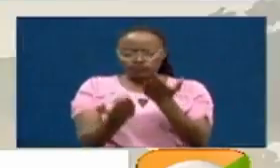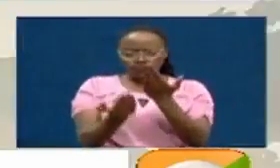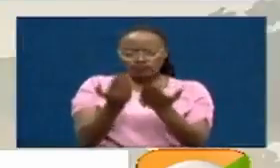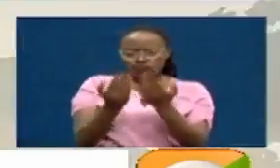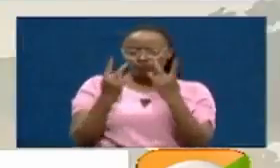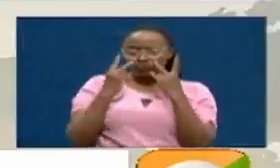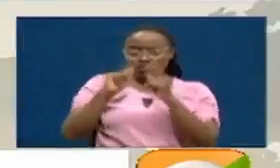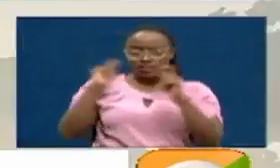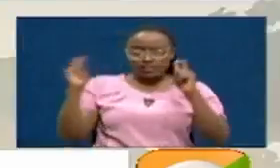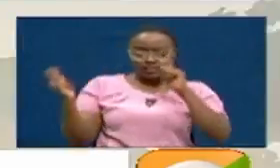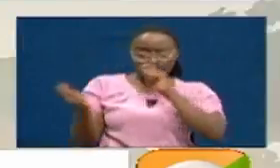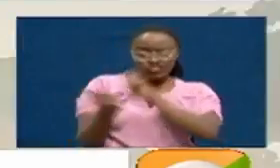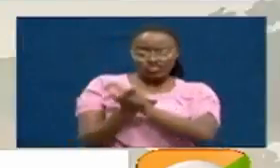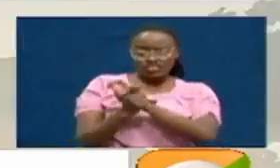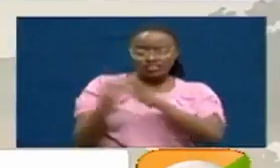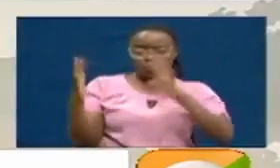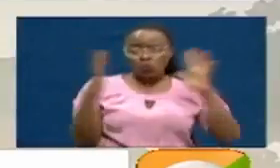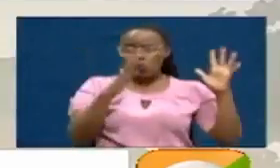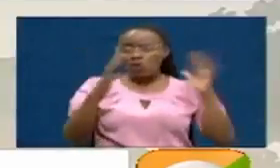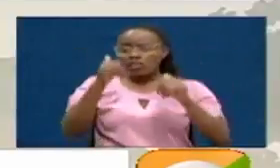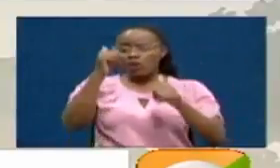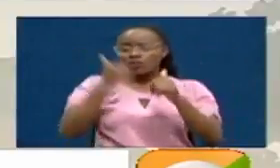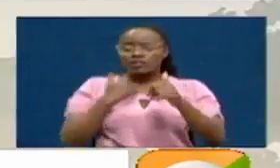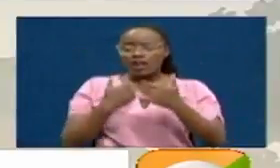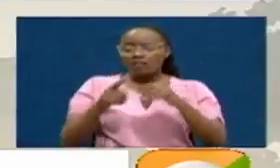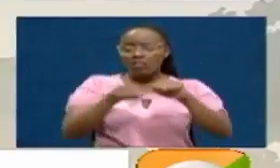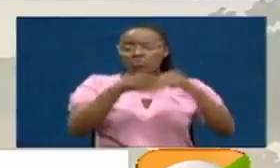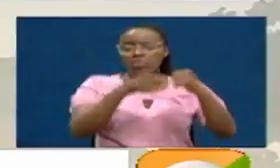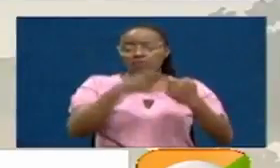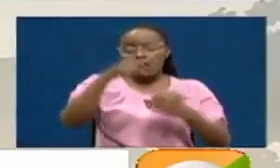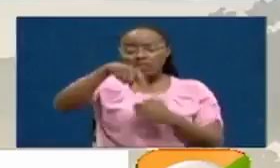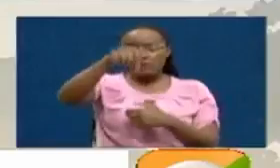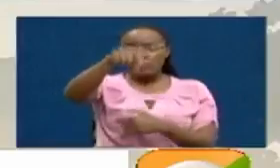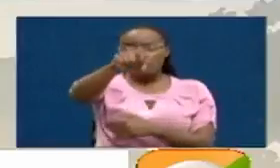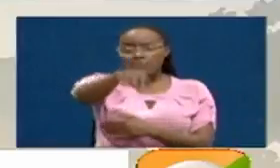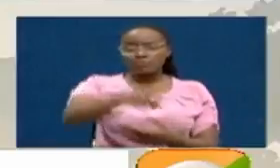of the changing weather patterns that have already disrupted the crop cycle.